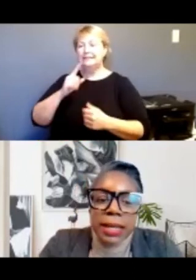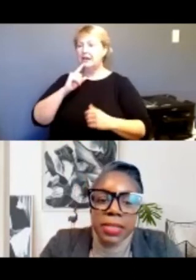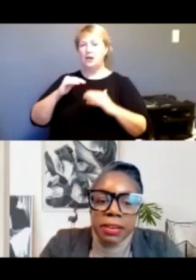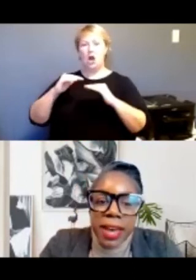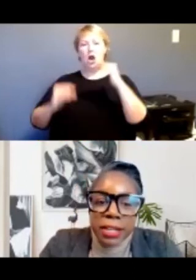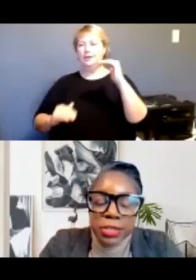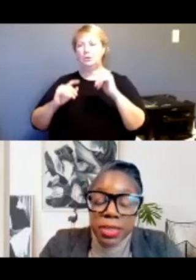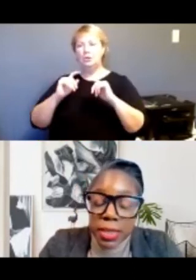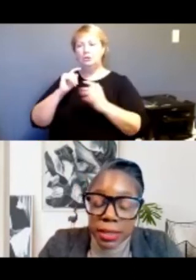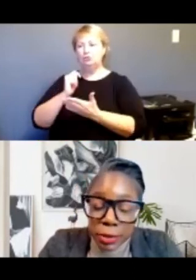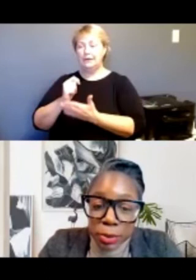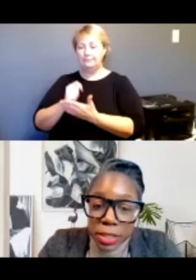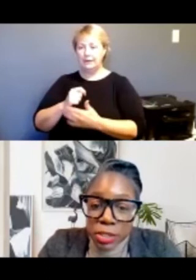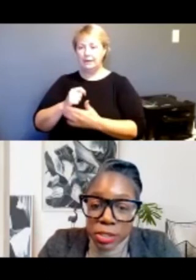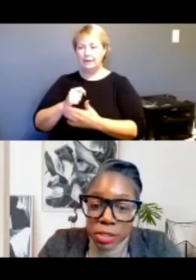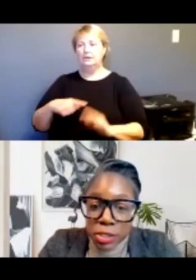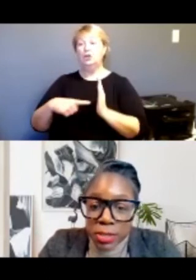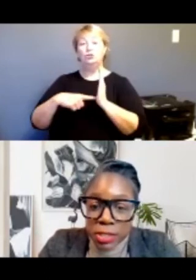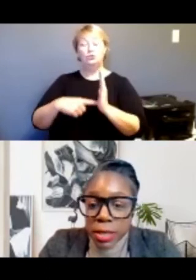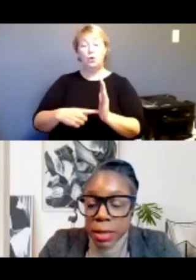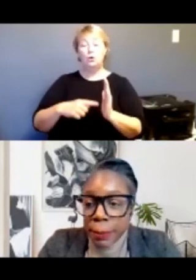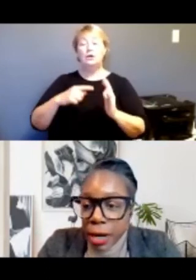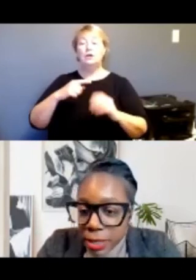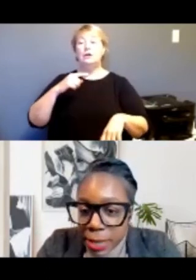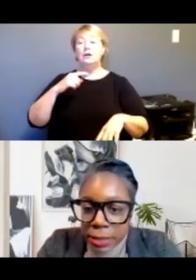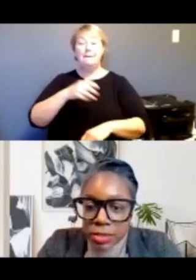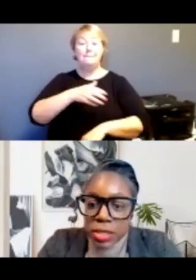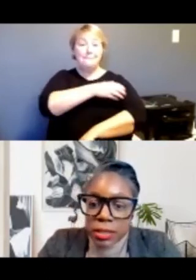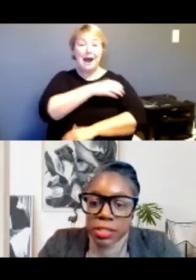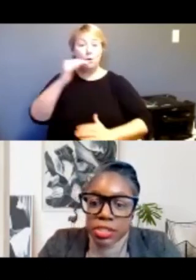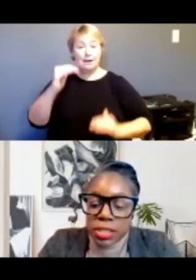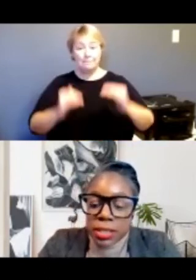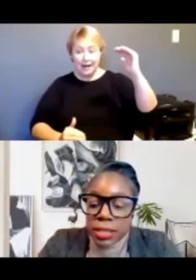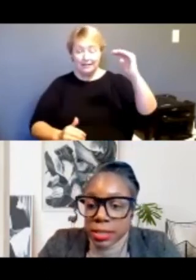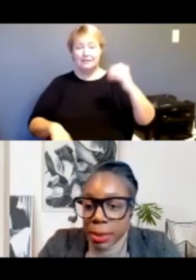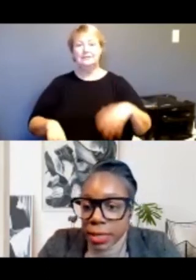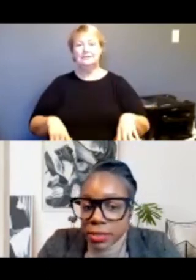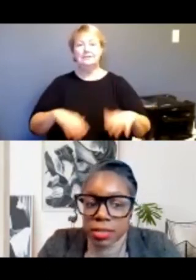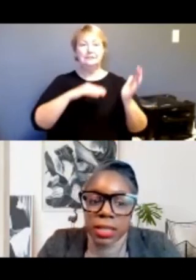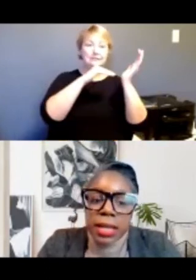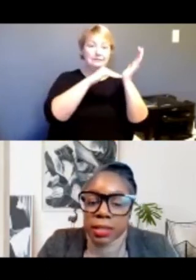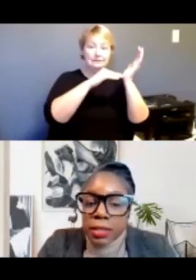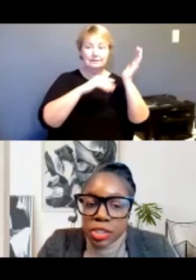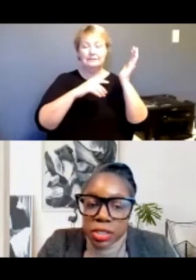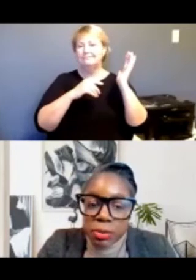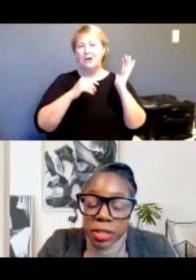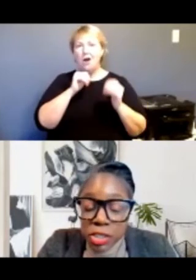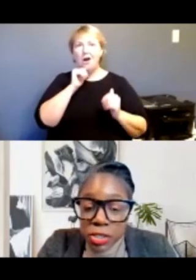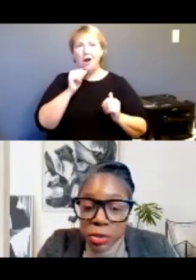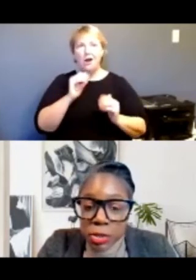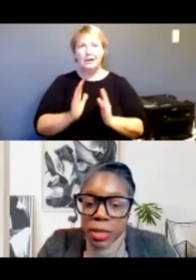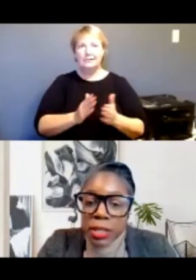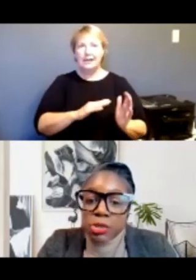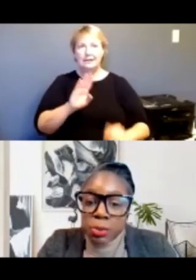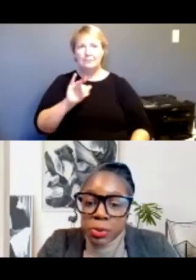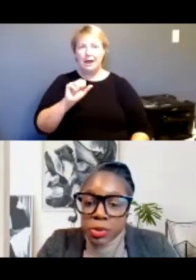highlighted that factors within the clinical relationship, such as power imbalance, clinician unintended bias, and clinician communication